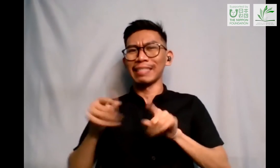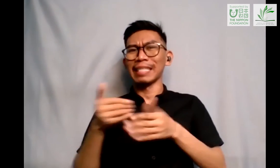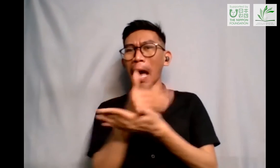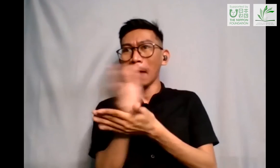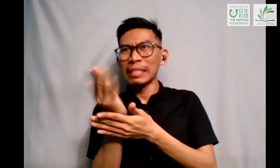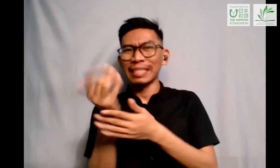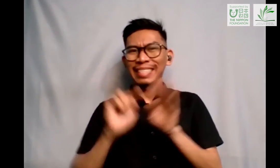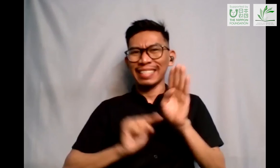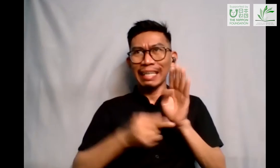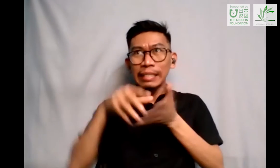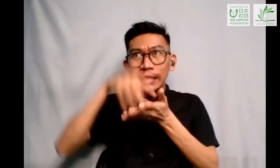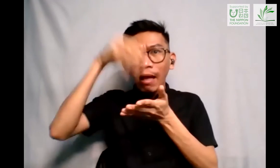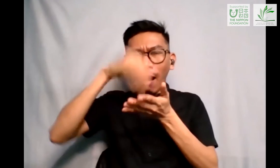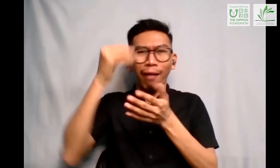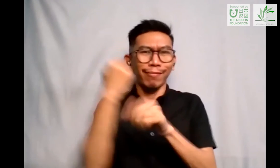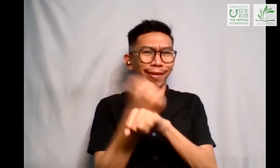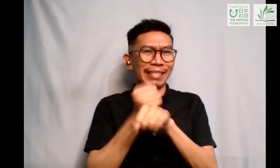hands.